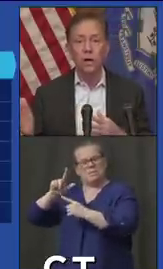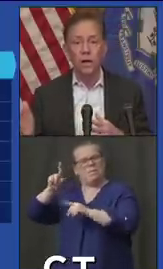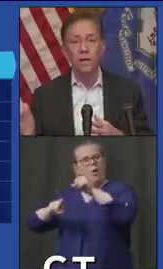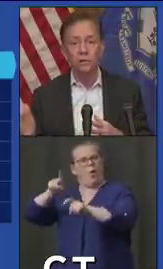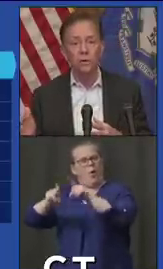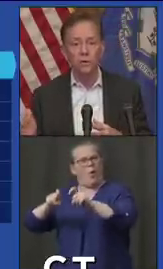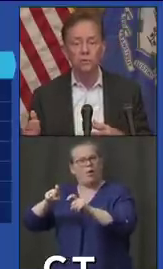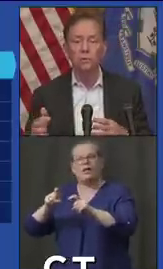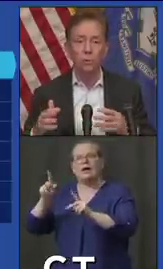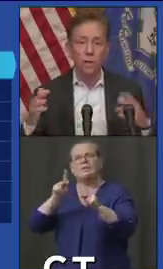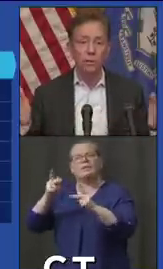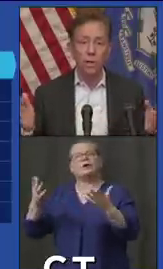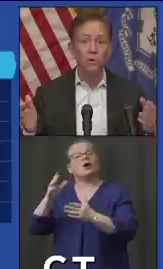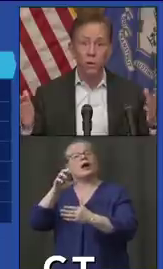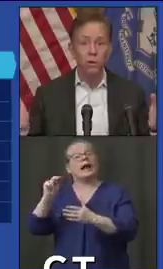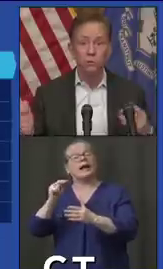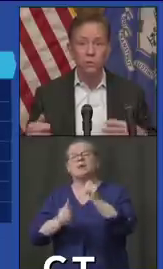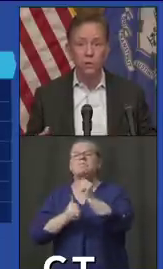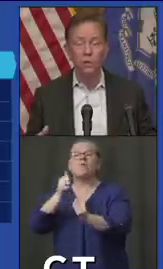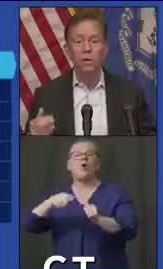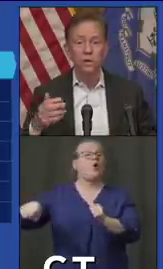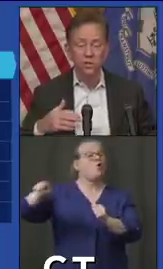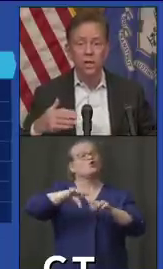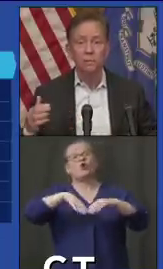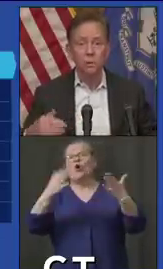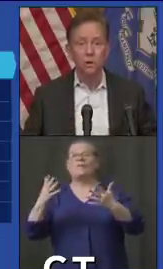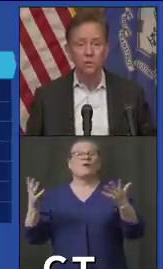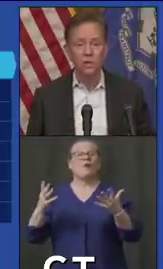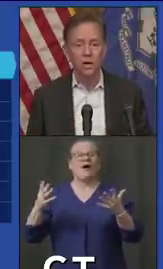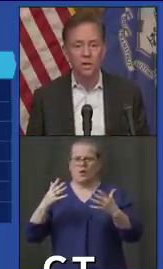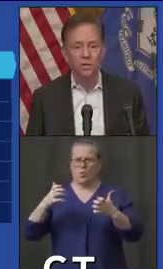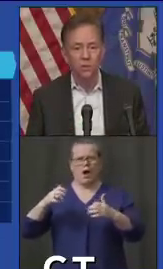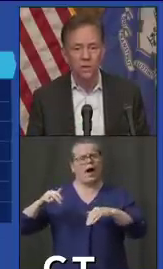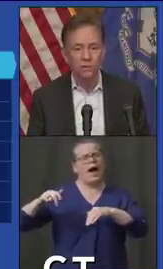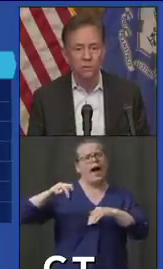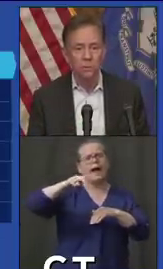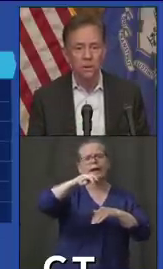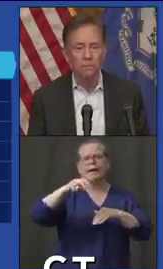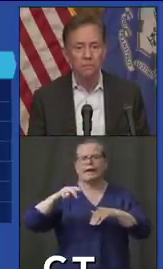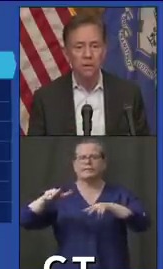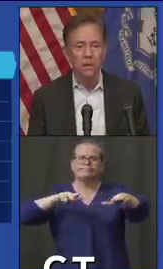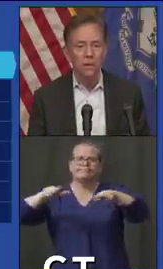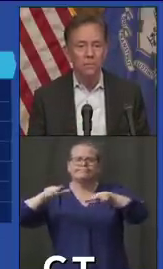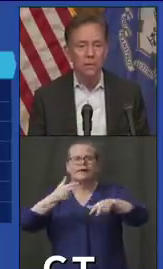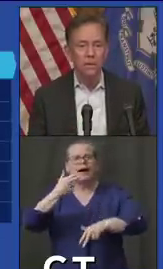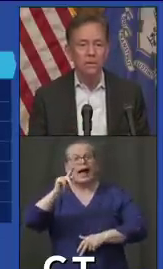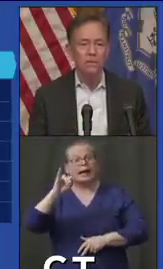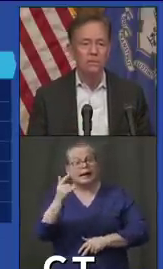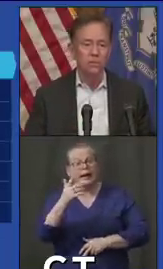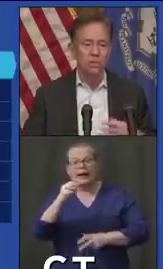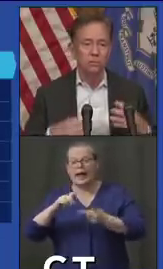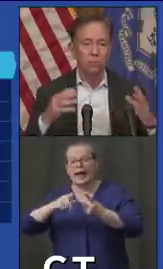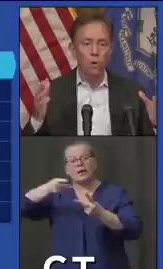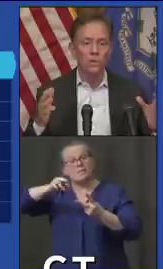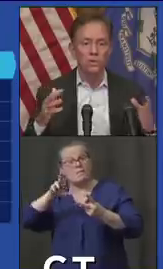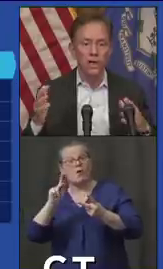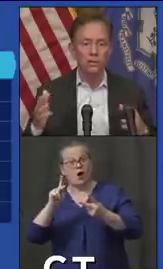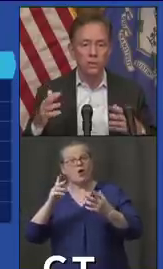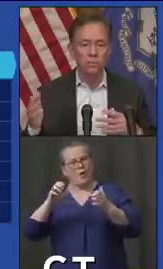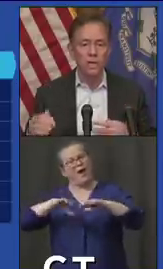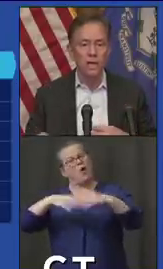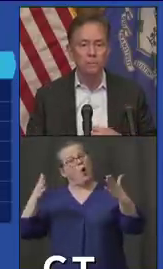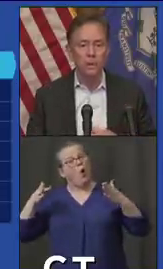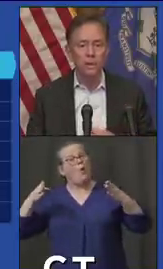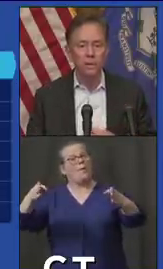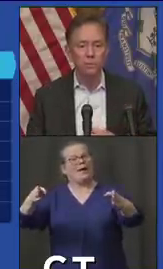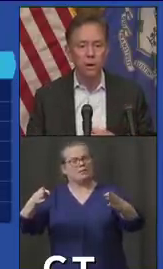parks and hiking trails. Well, we never closed our state parks and hiking trails, but this is just broadens that in